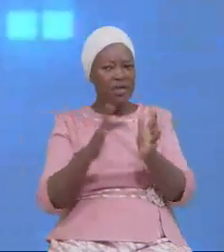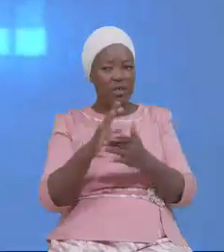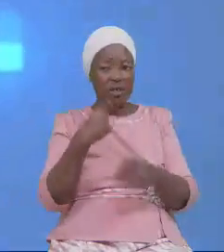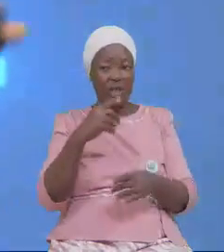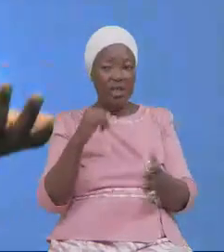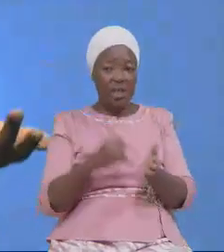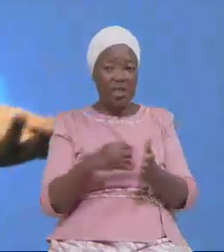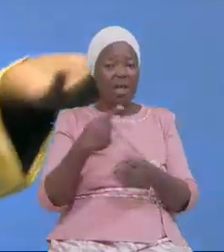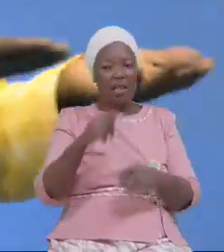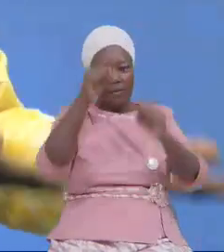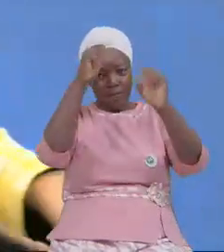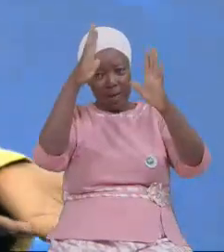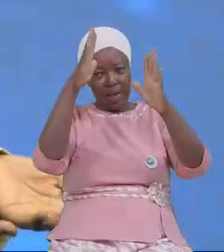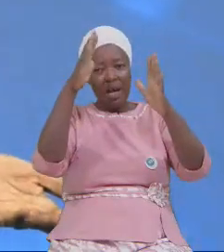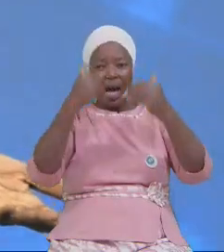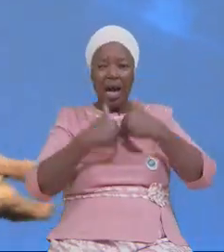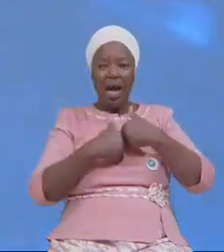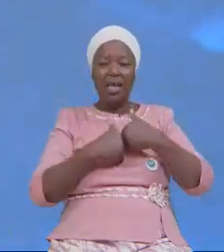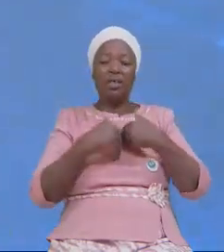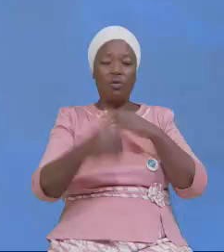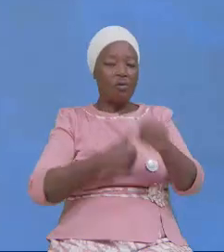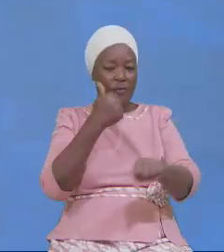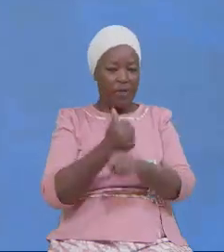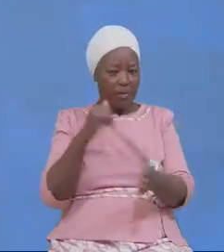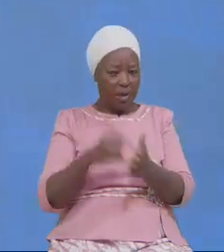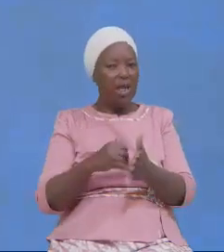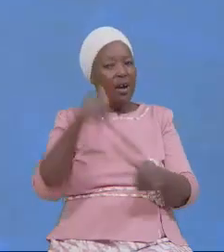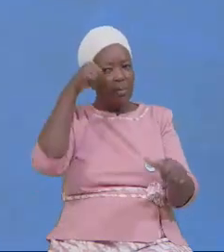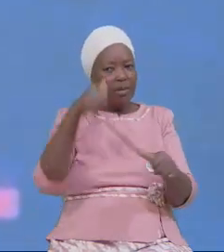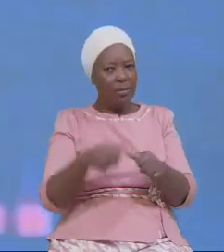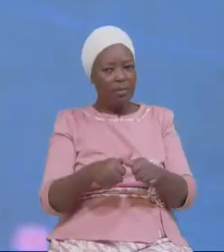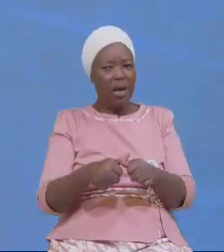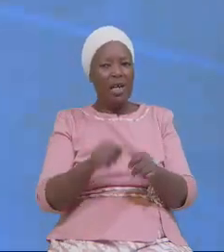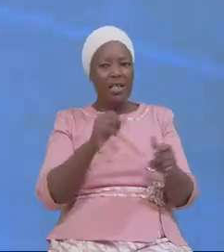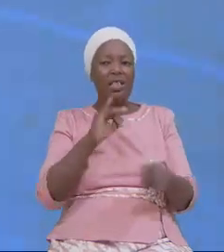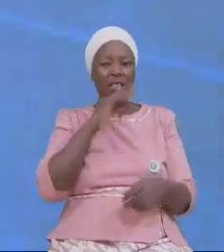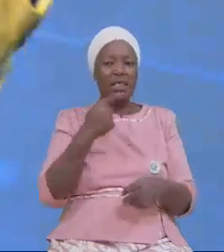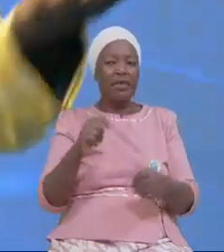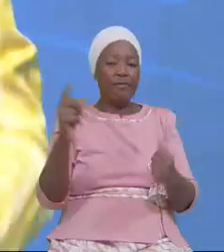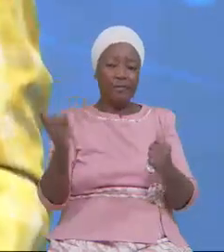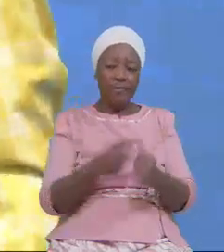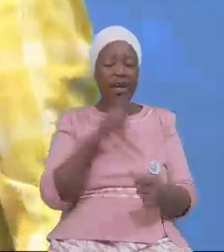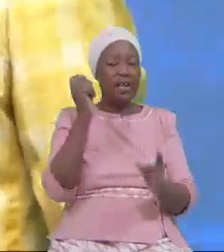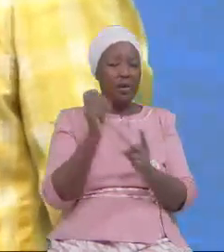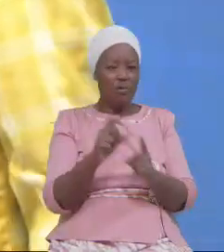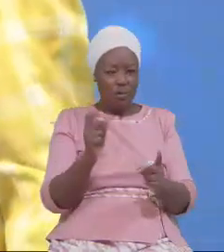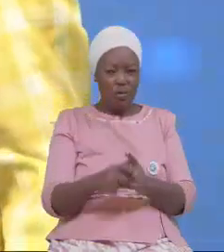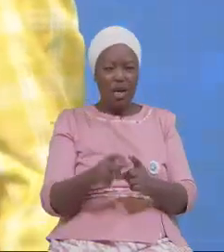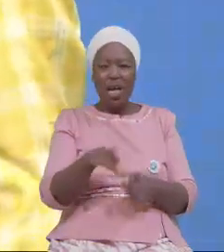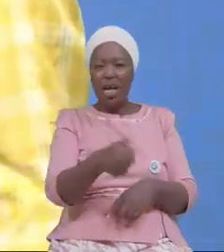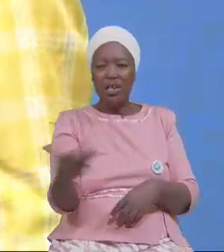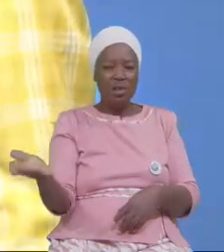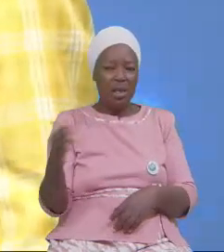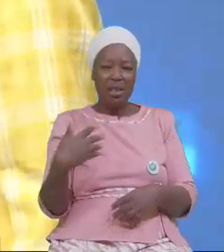the Father has confirmed it. Remember, the final word. Any other thing that that Pharisee